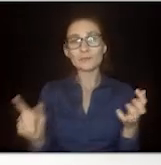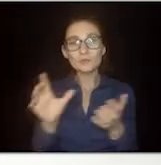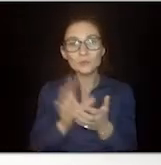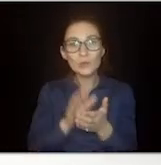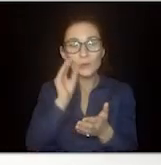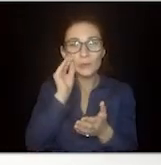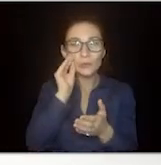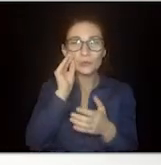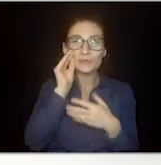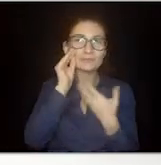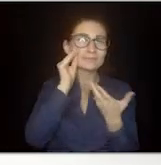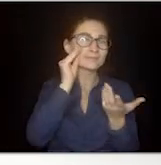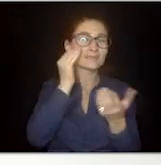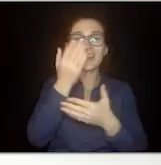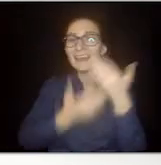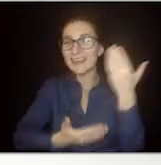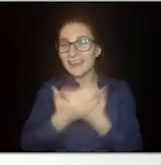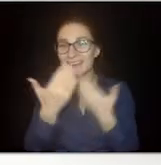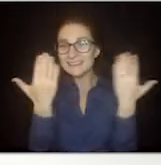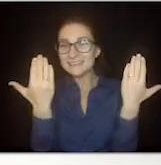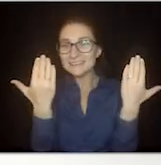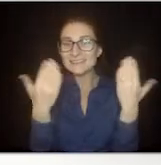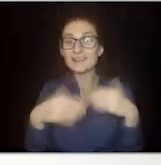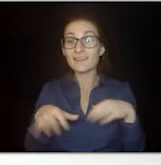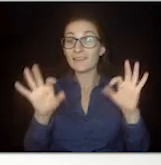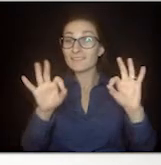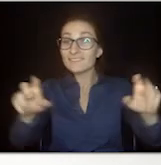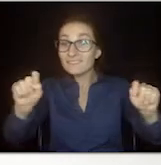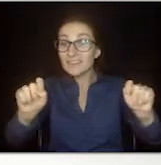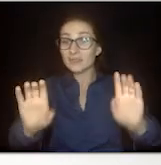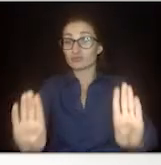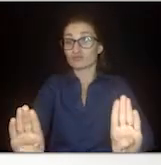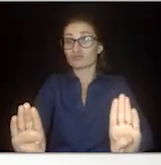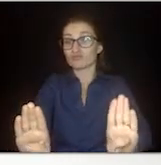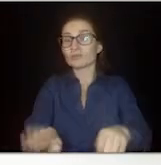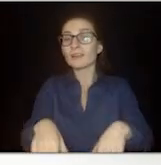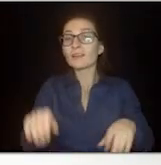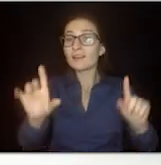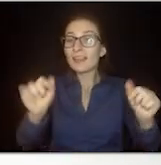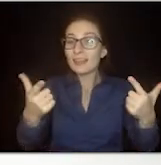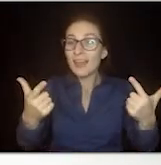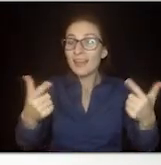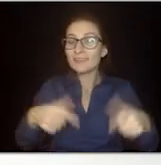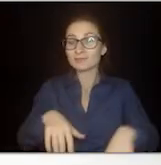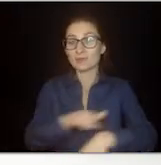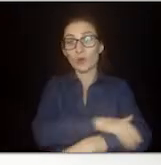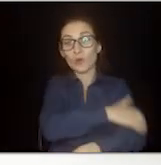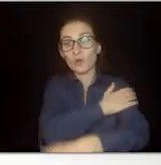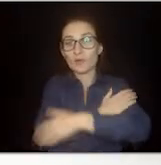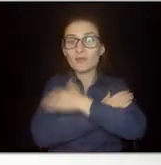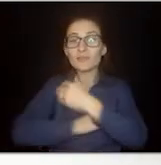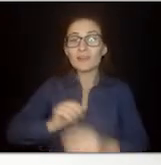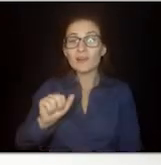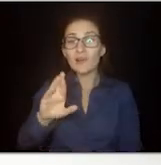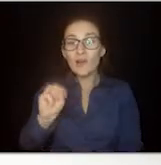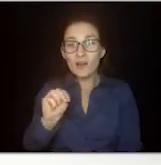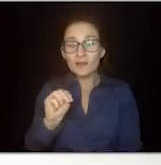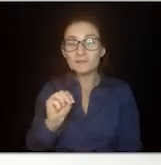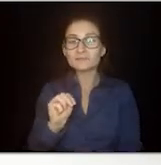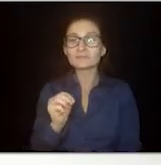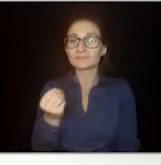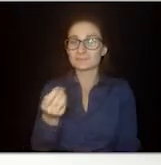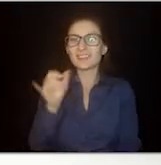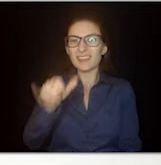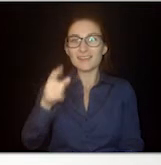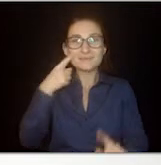for him to know his hands and his feet and his legs and his arms. Okay, that's